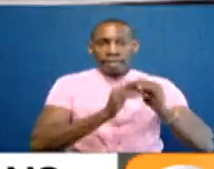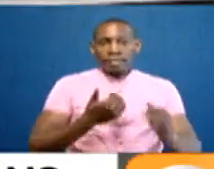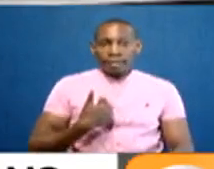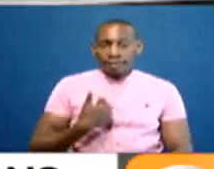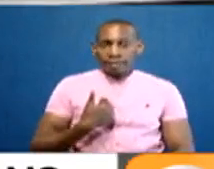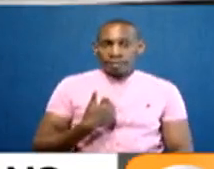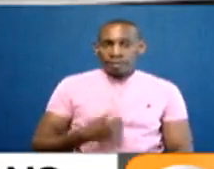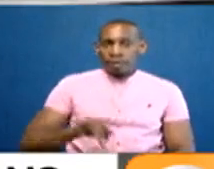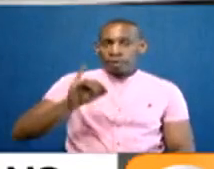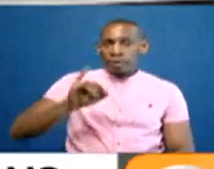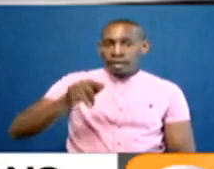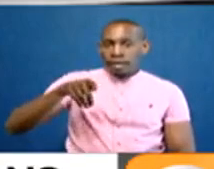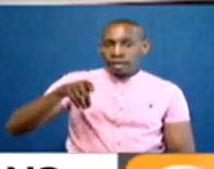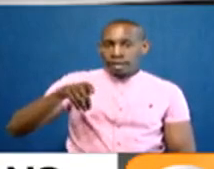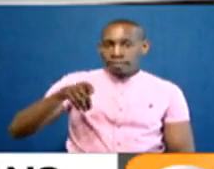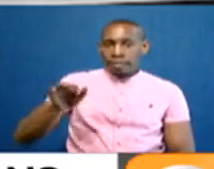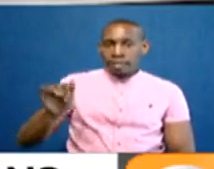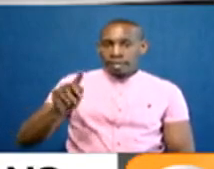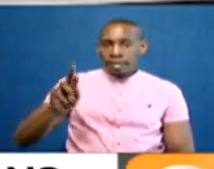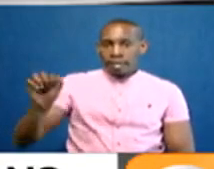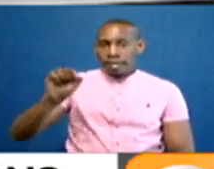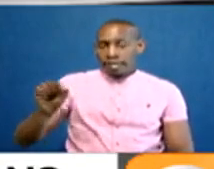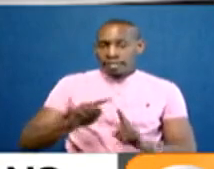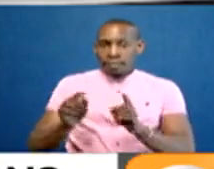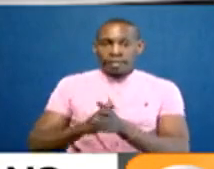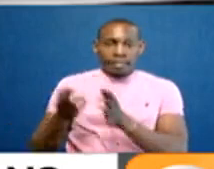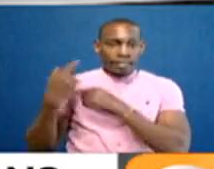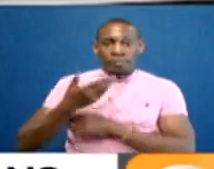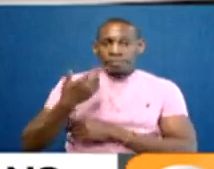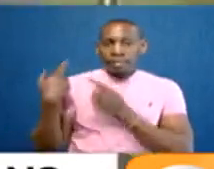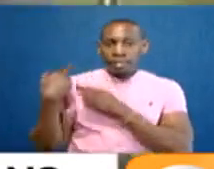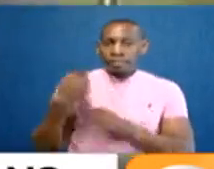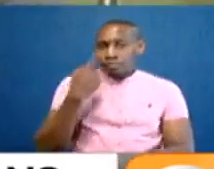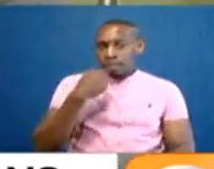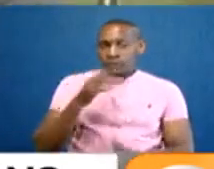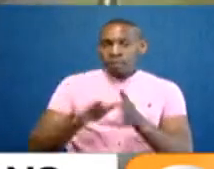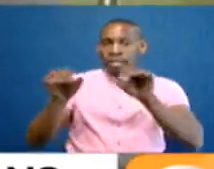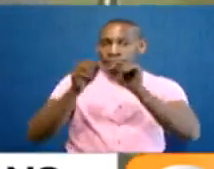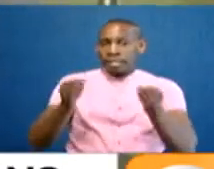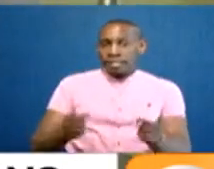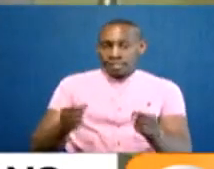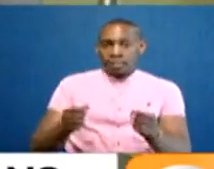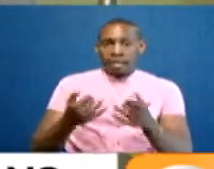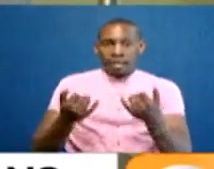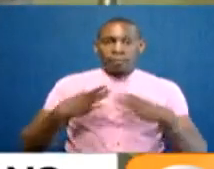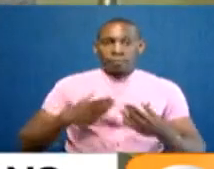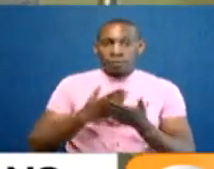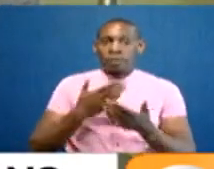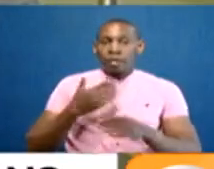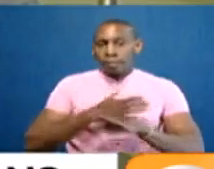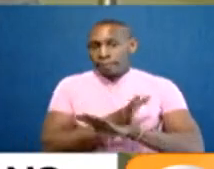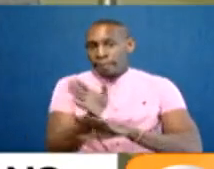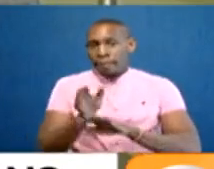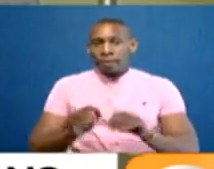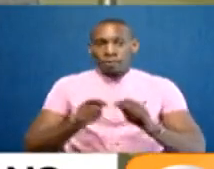for IP address and other technical ones, but it rests, the burden of responsibility rests with the platforms, because people are really trying to skirt around